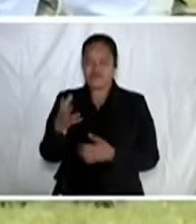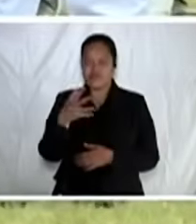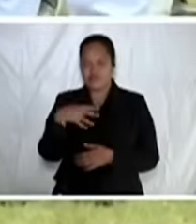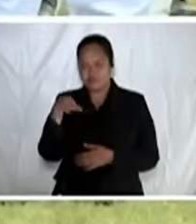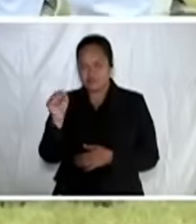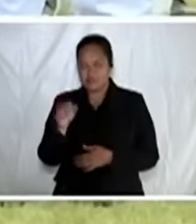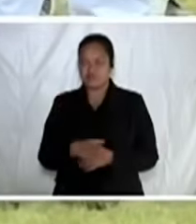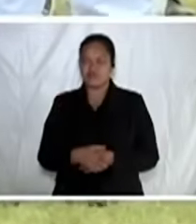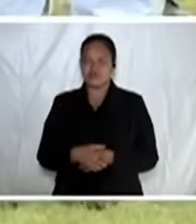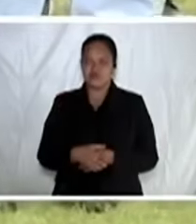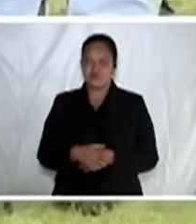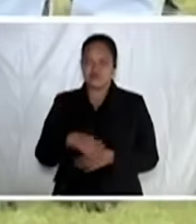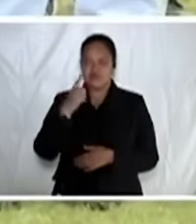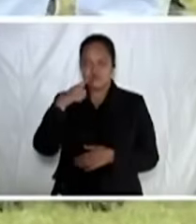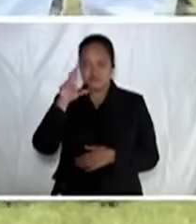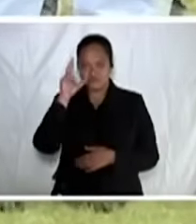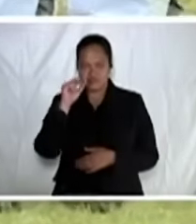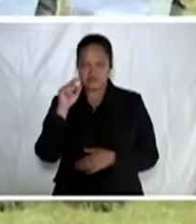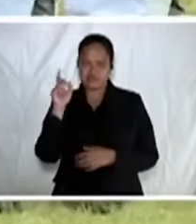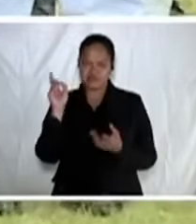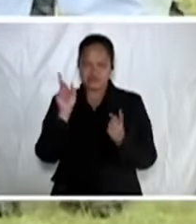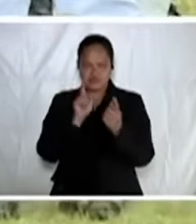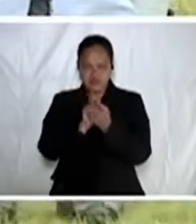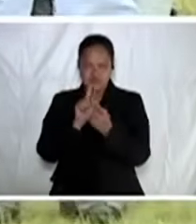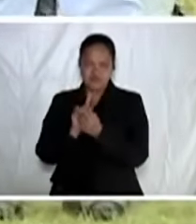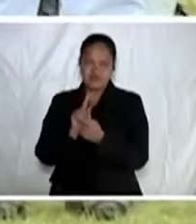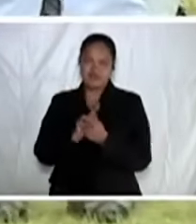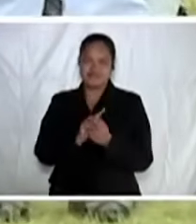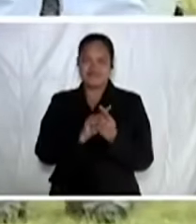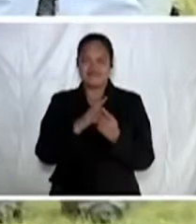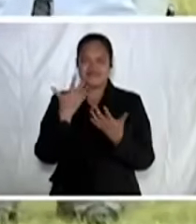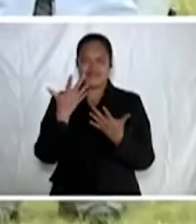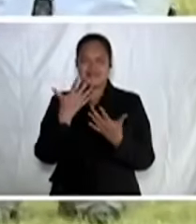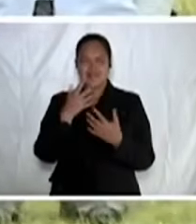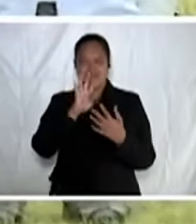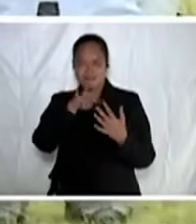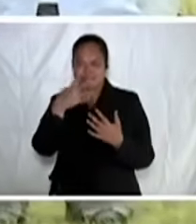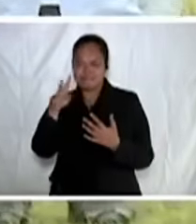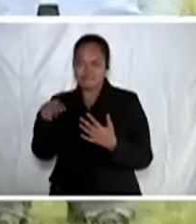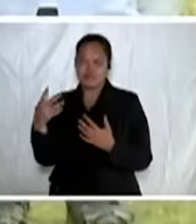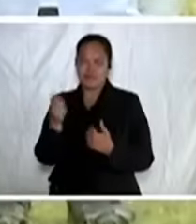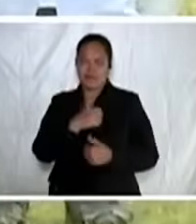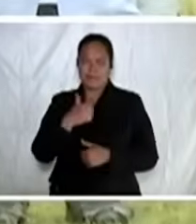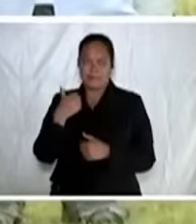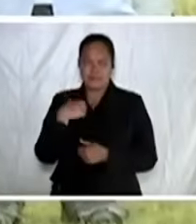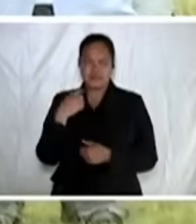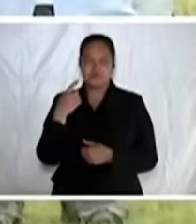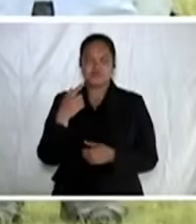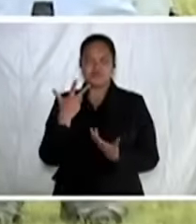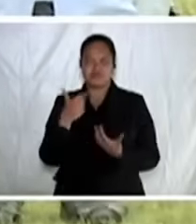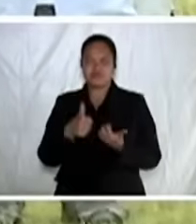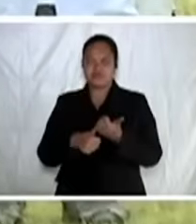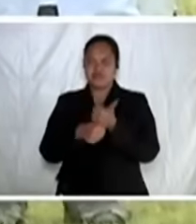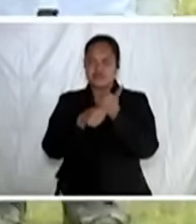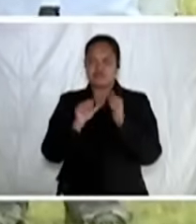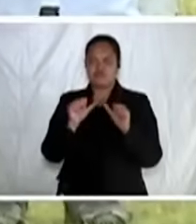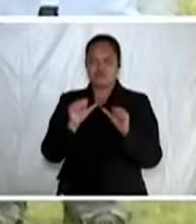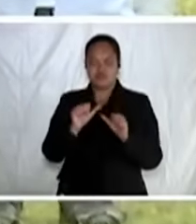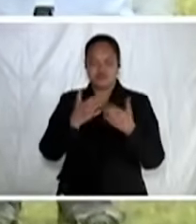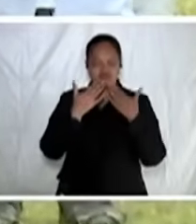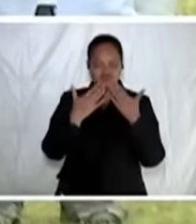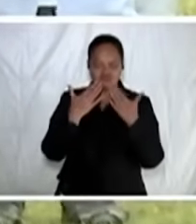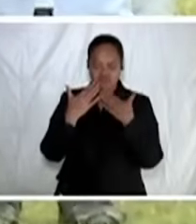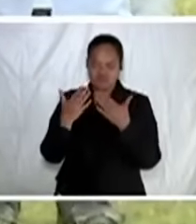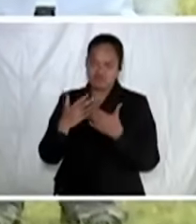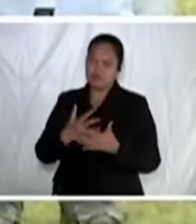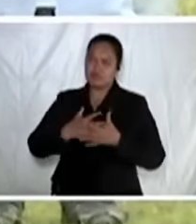Sitemo Karamaitiko me vitala no ker no mate valu tiki bitiko no mate valu era bobe no banataki na mataki ni kone tabi